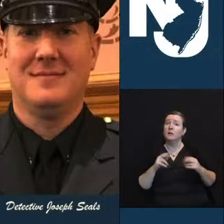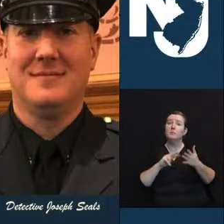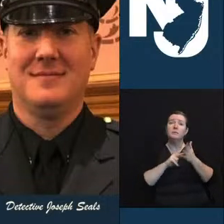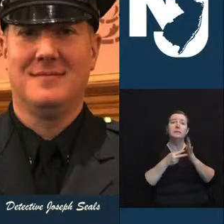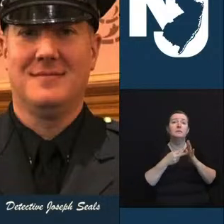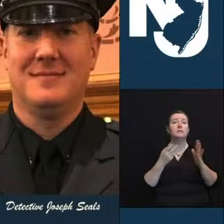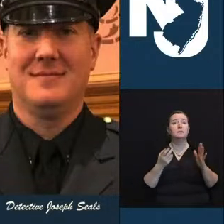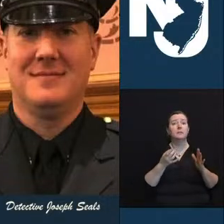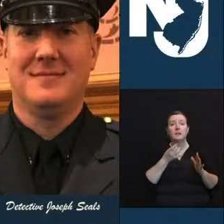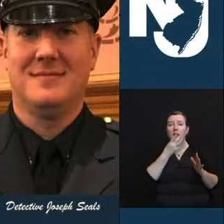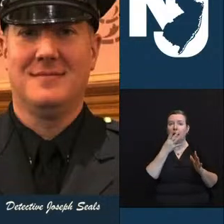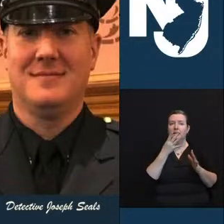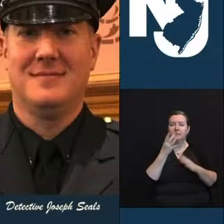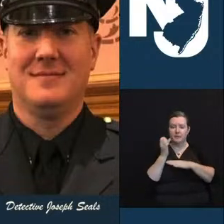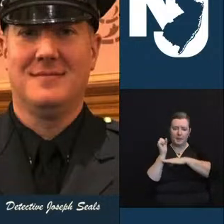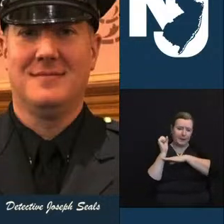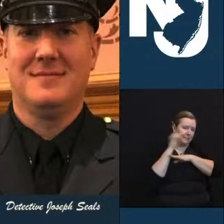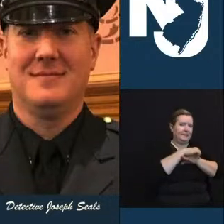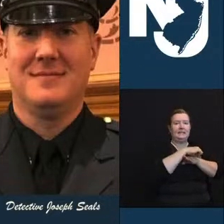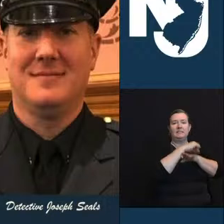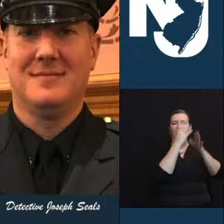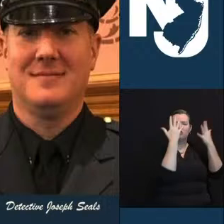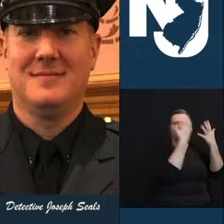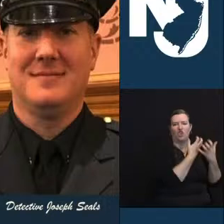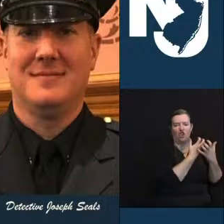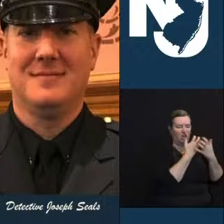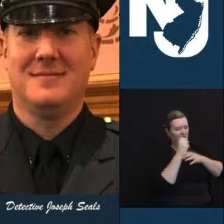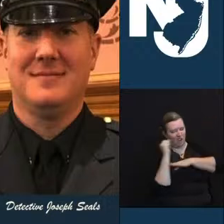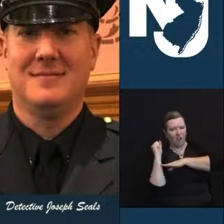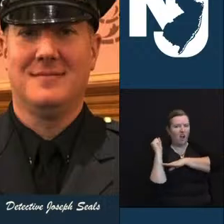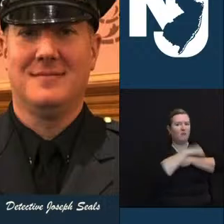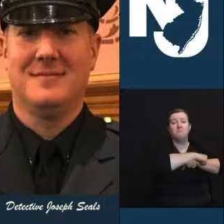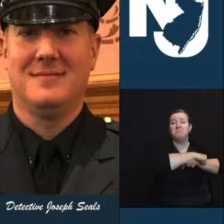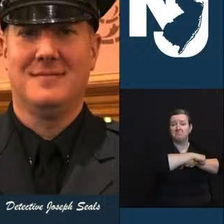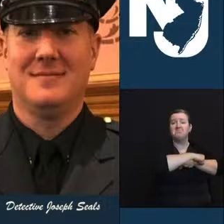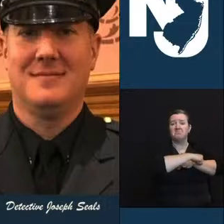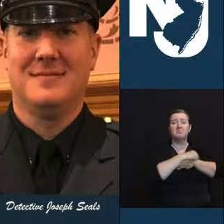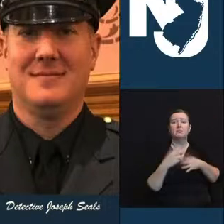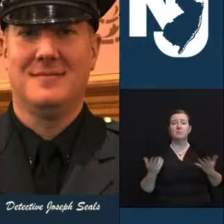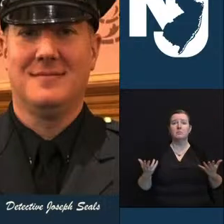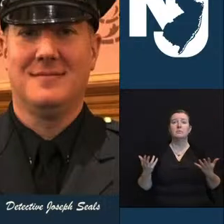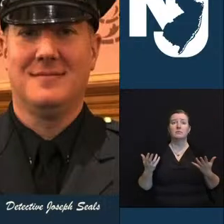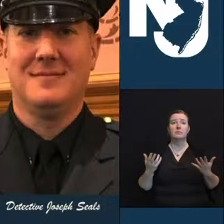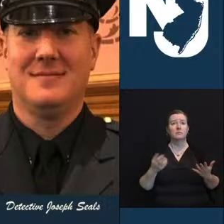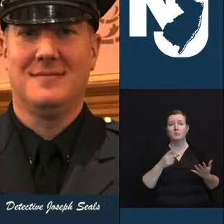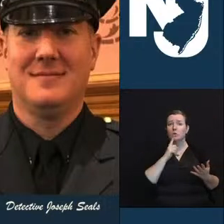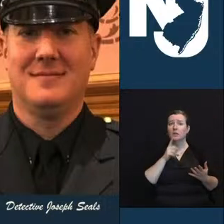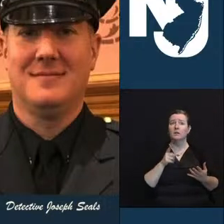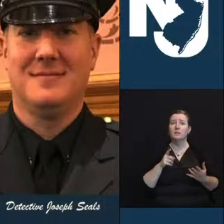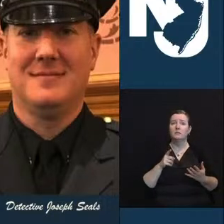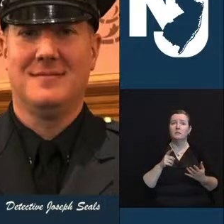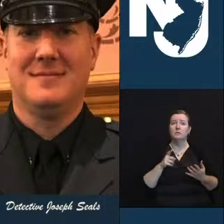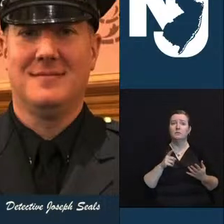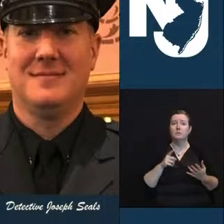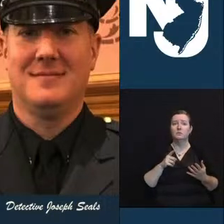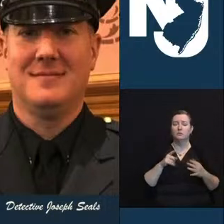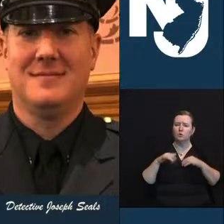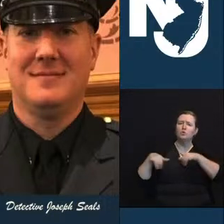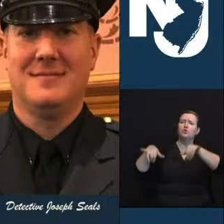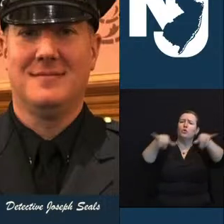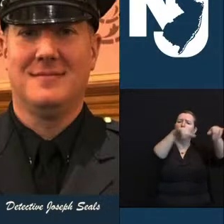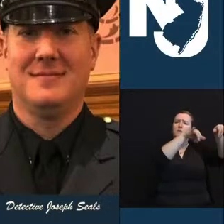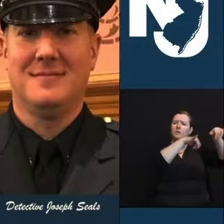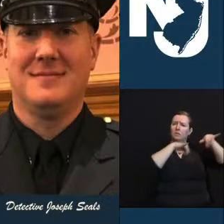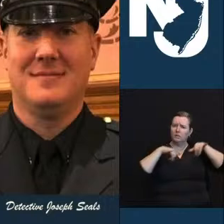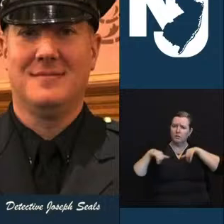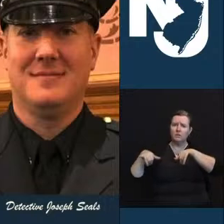darkness despite insurmountable odds. Its meaning is universal, it is timeless, and it is deeply personal. And may